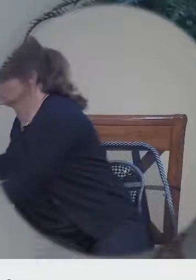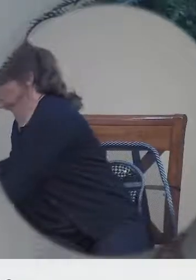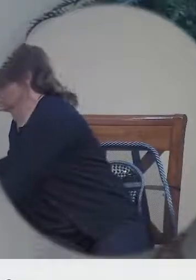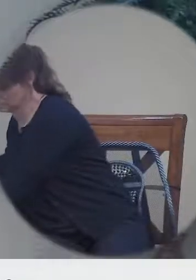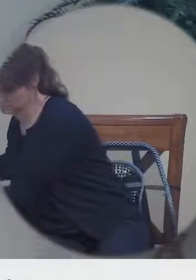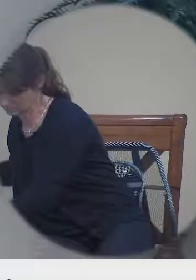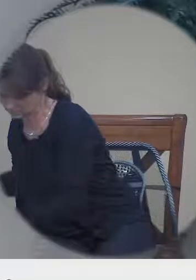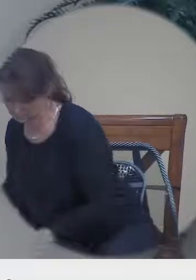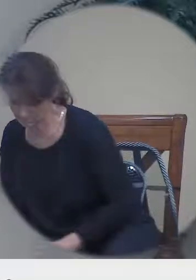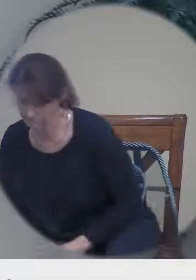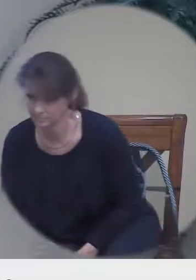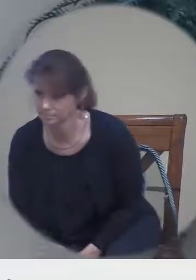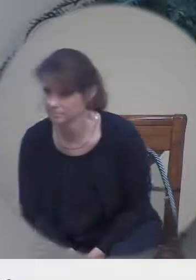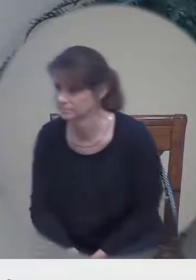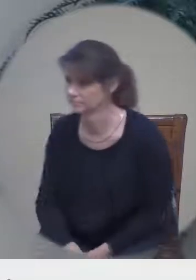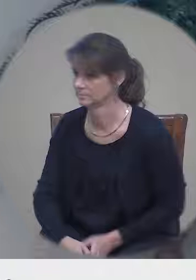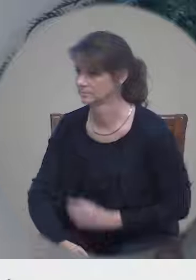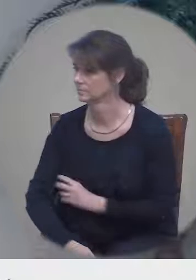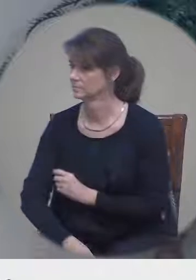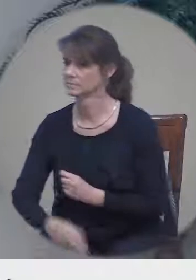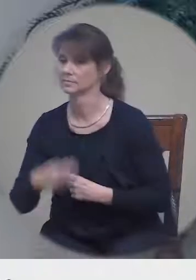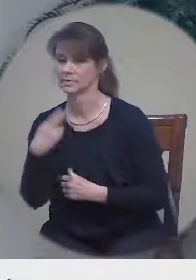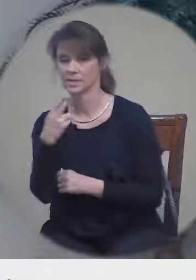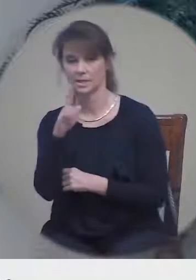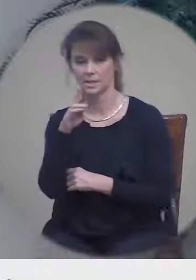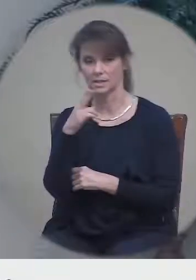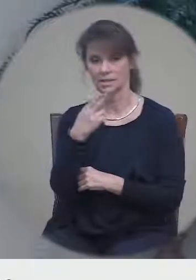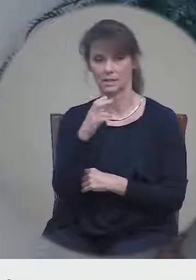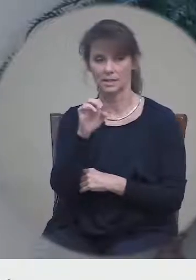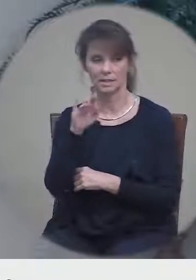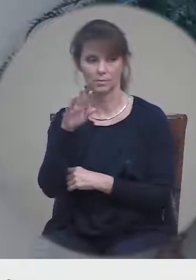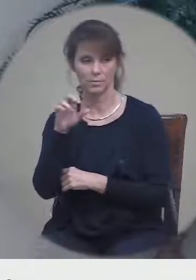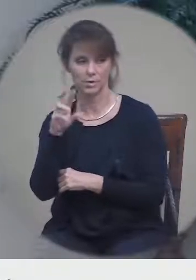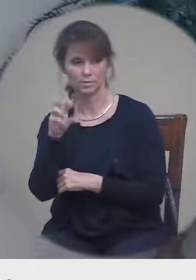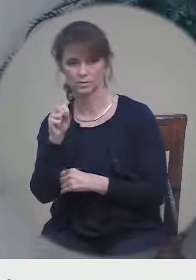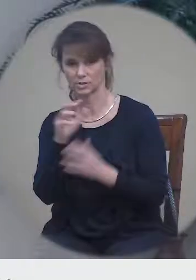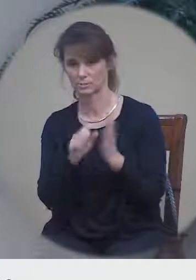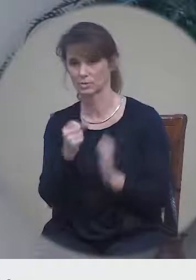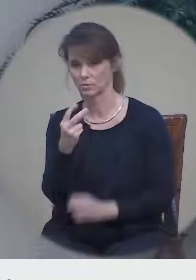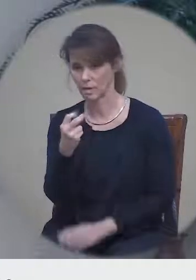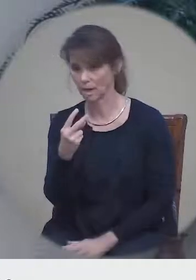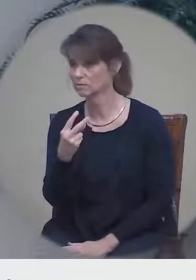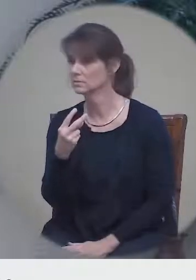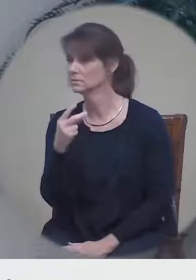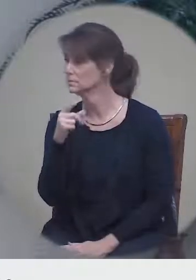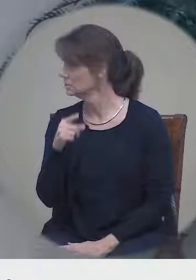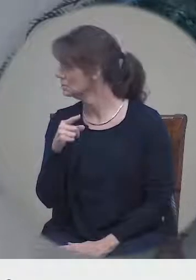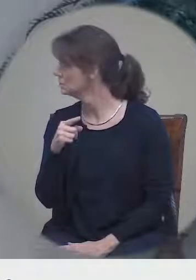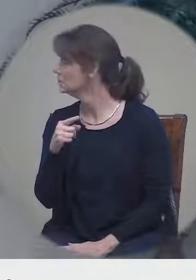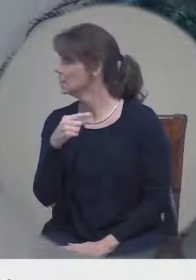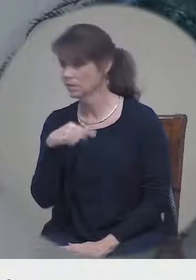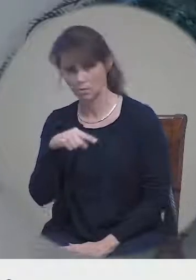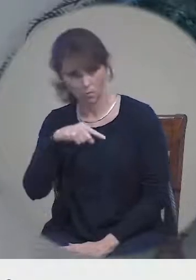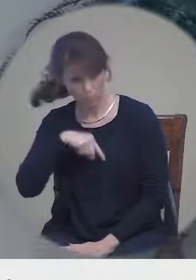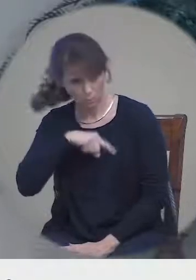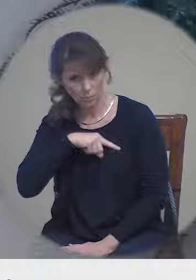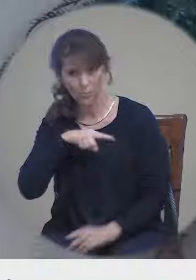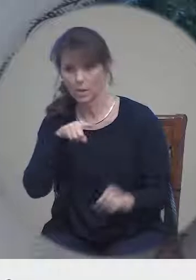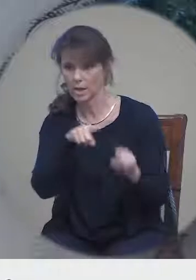verses in Hebrews chapter 12. He says, therefore we also,